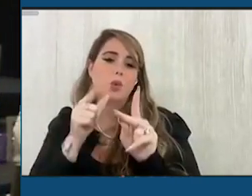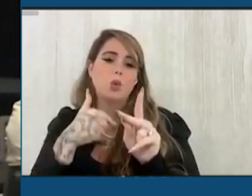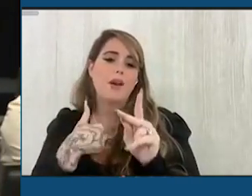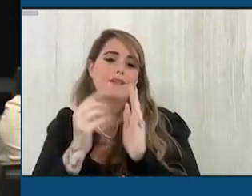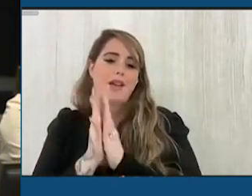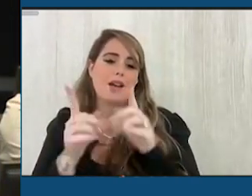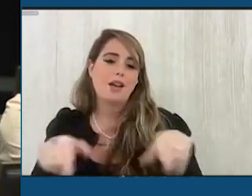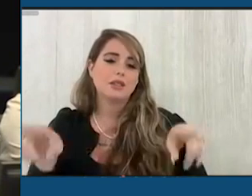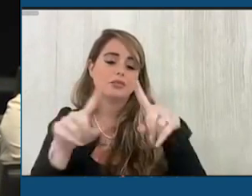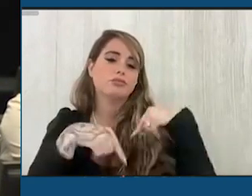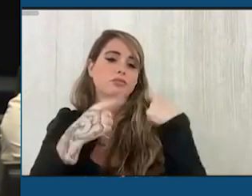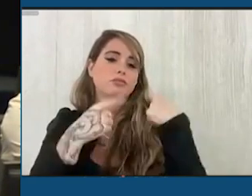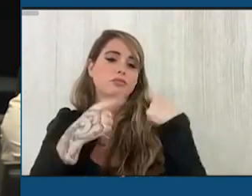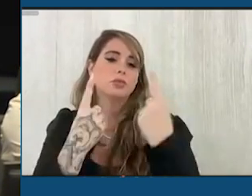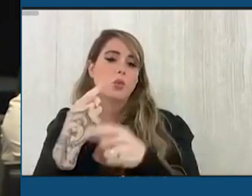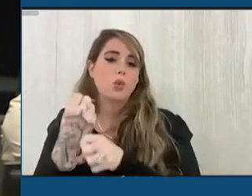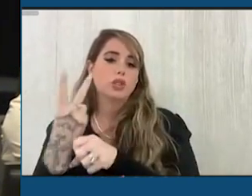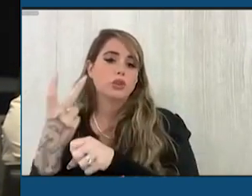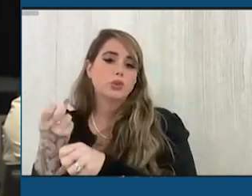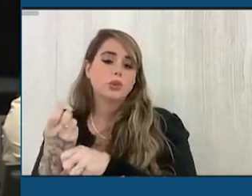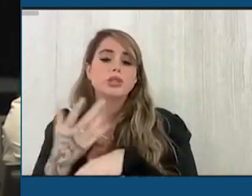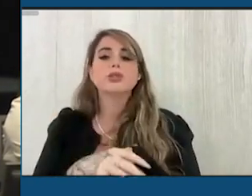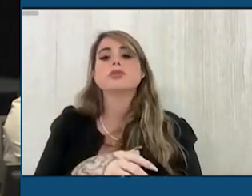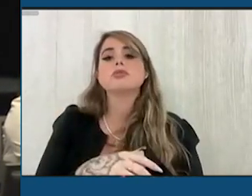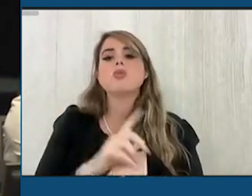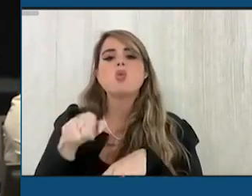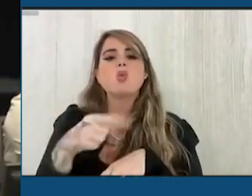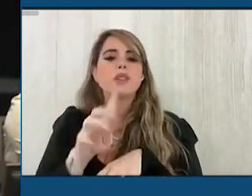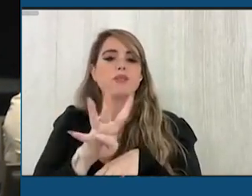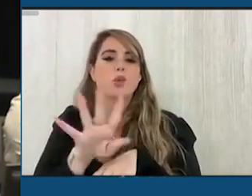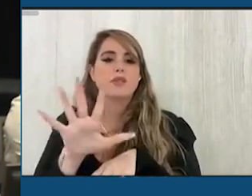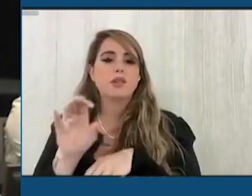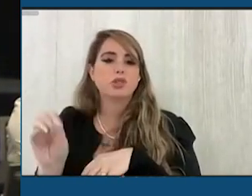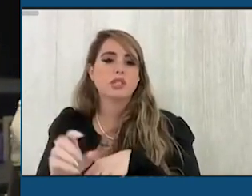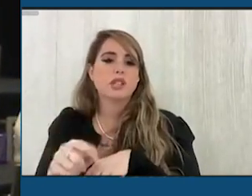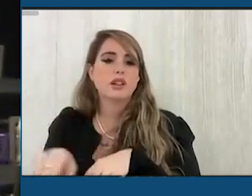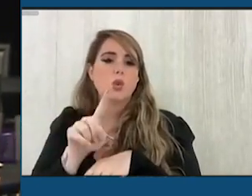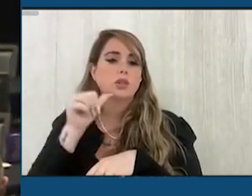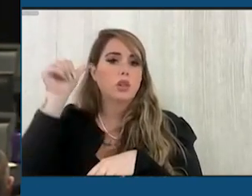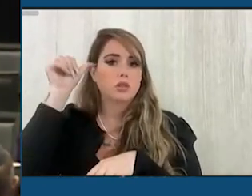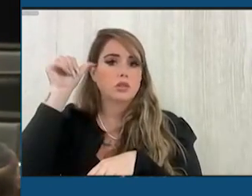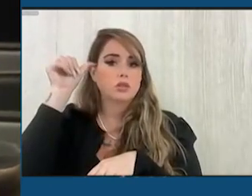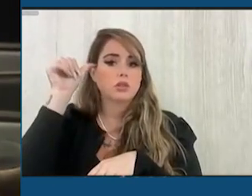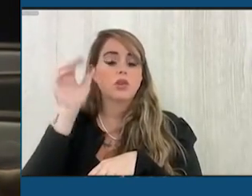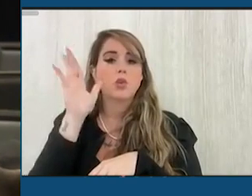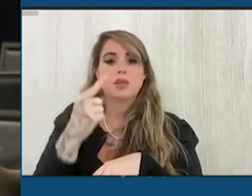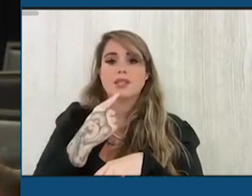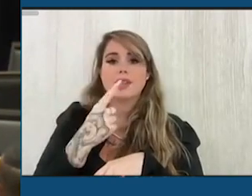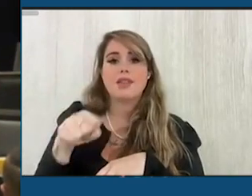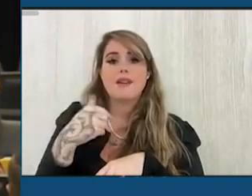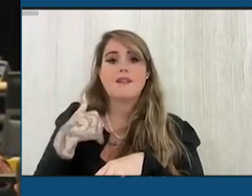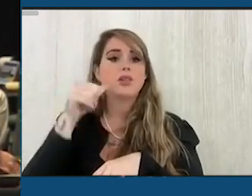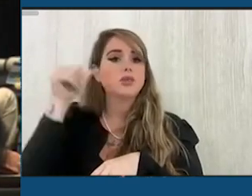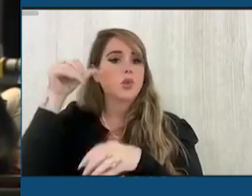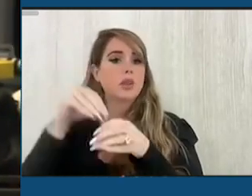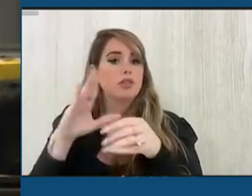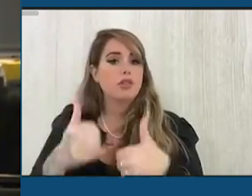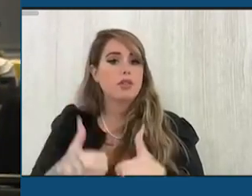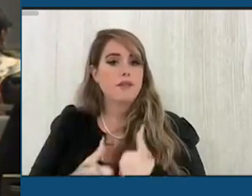two. Only about 45% of adults say they had an adult in their life when they were a